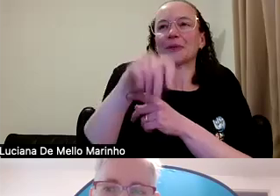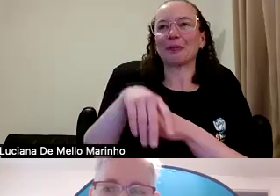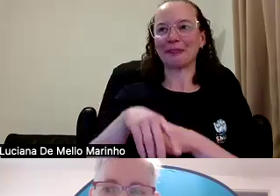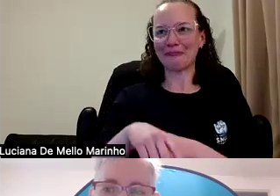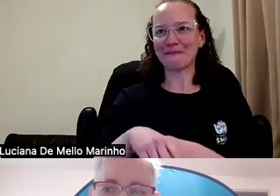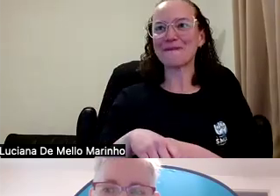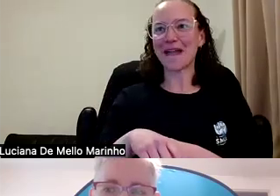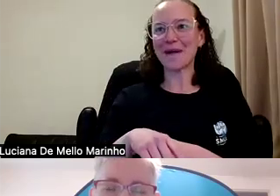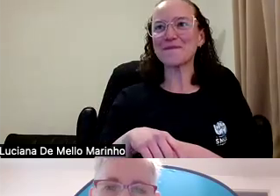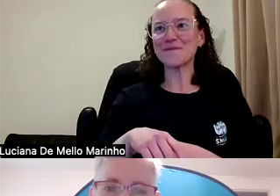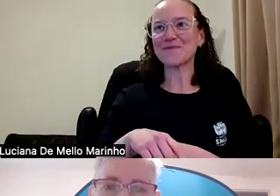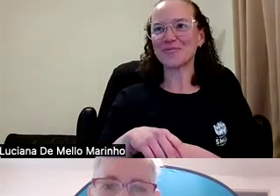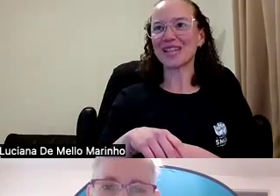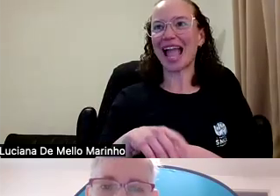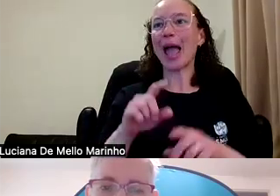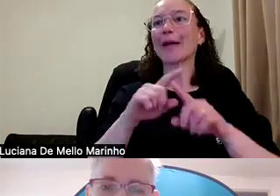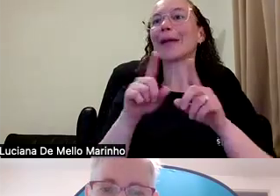is to anesthetize.